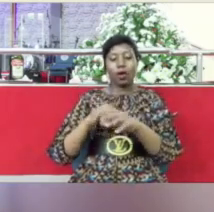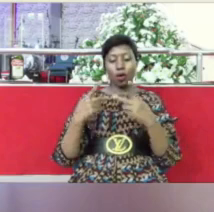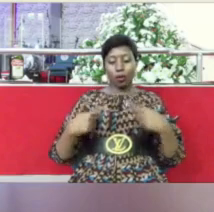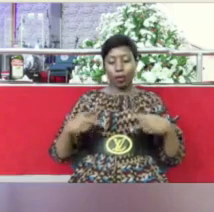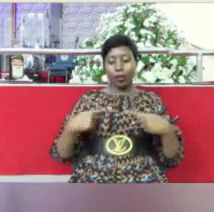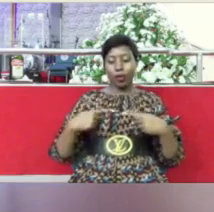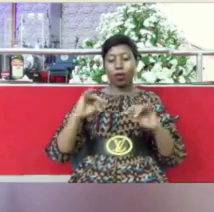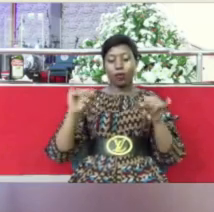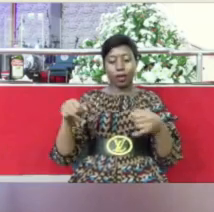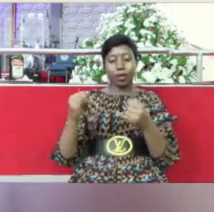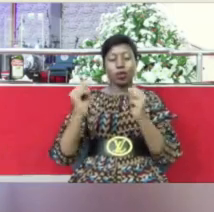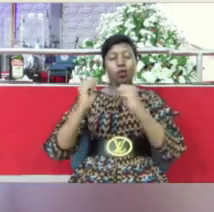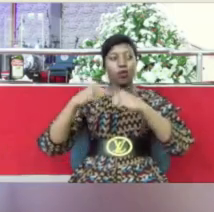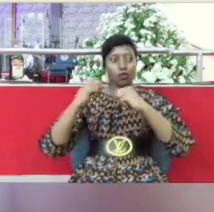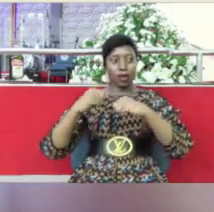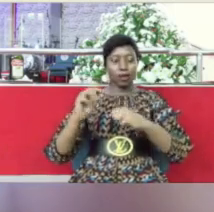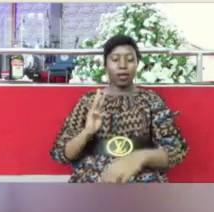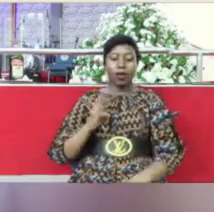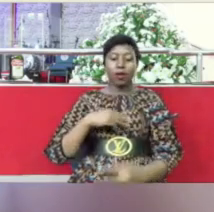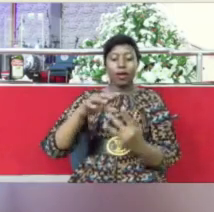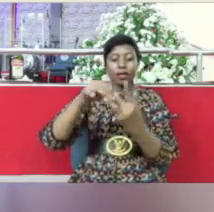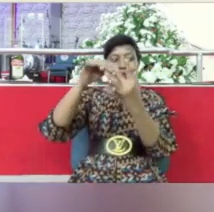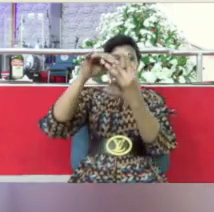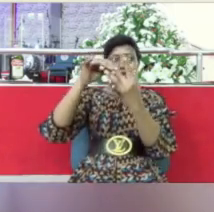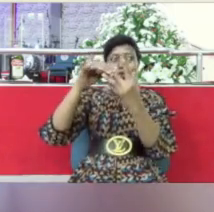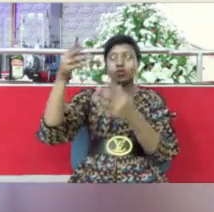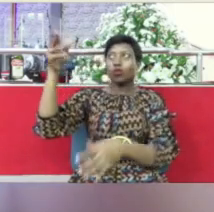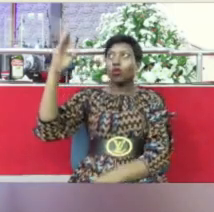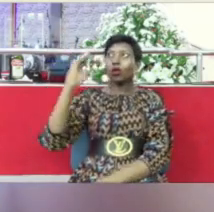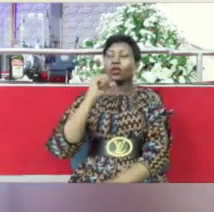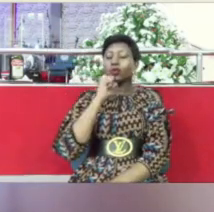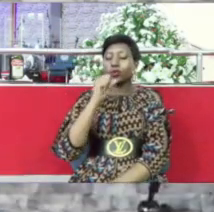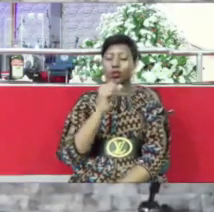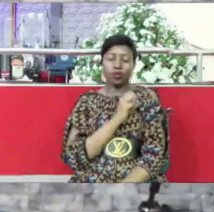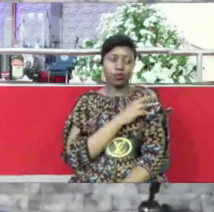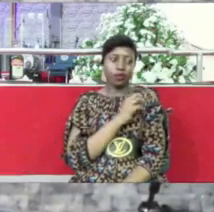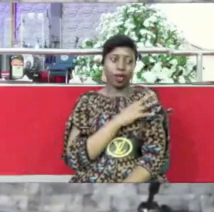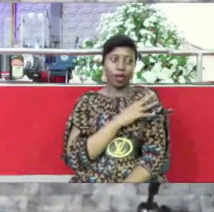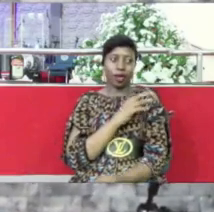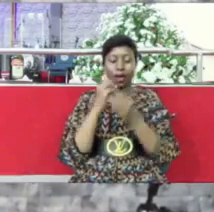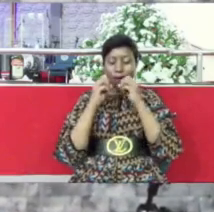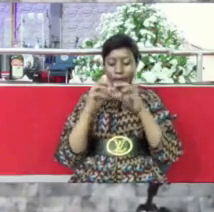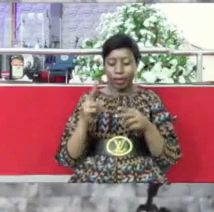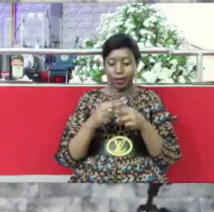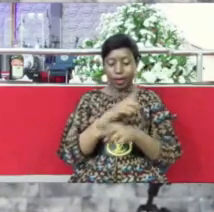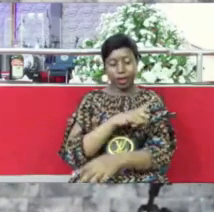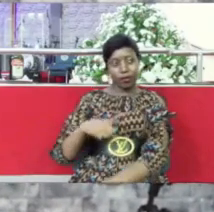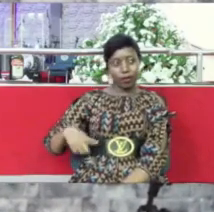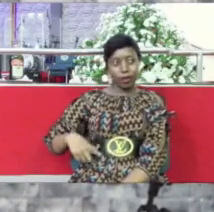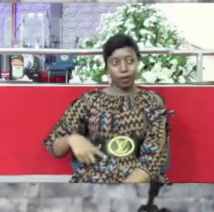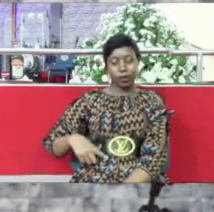agano jipya. We are special to God. Sisi ni wa kipekee kwa Mungu. We should not fear. Tusiogope. Blessed be the name of the Lord. Amen. God